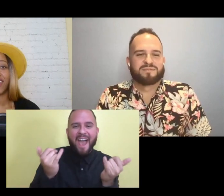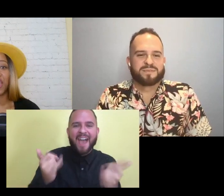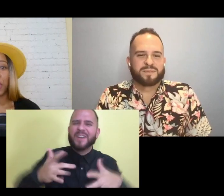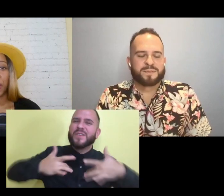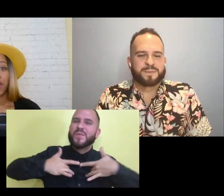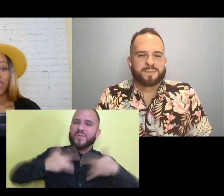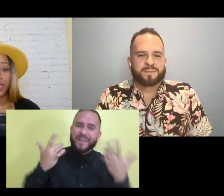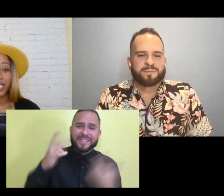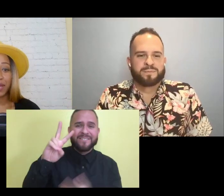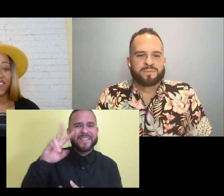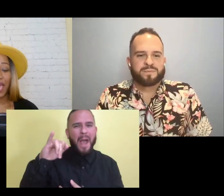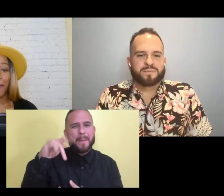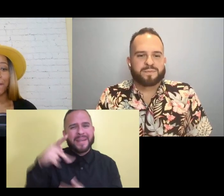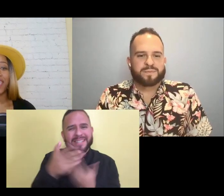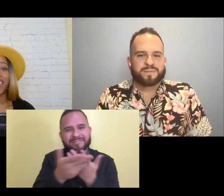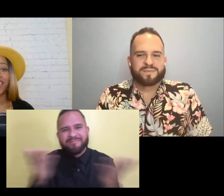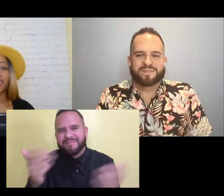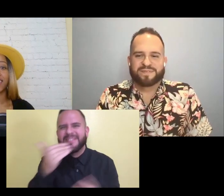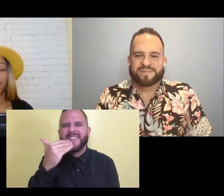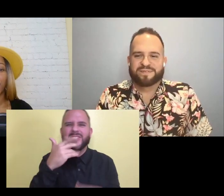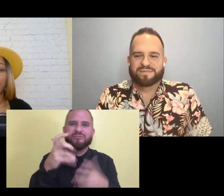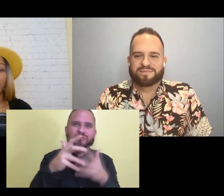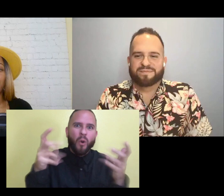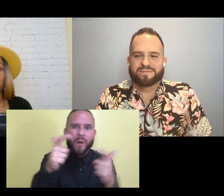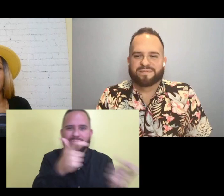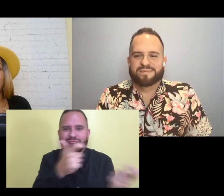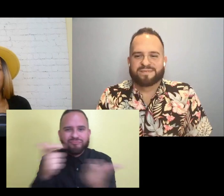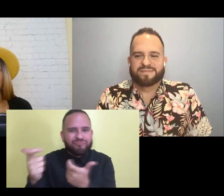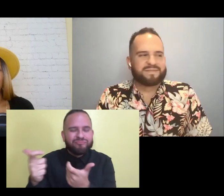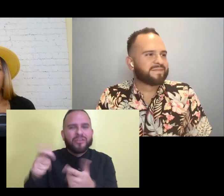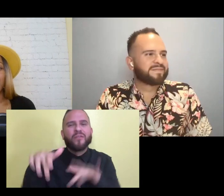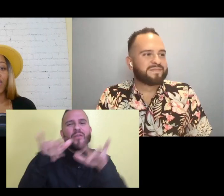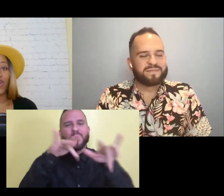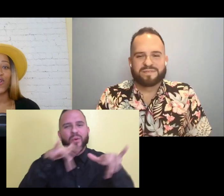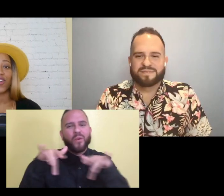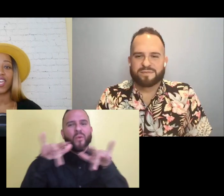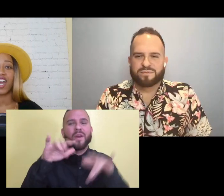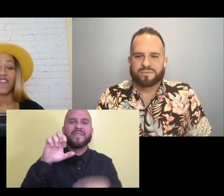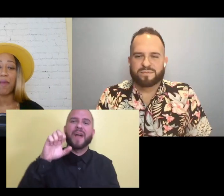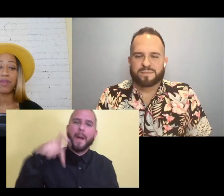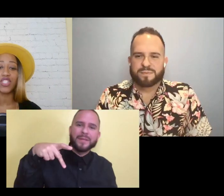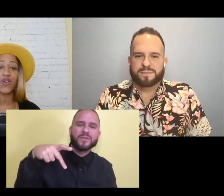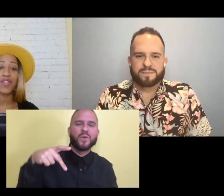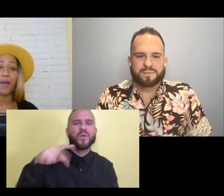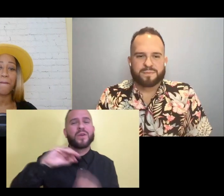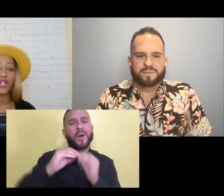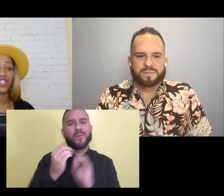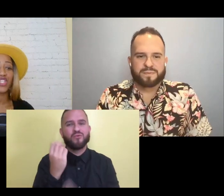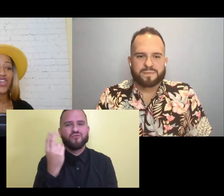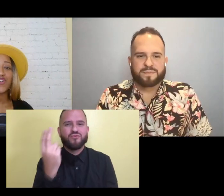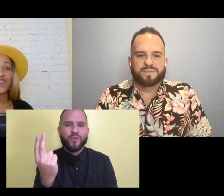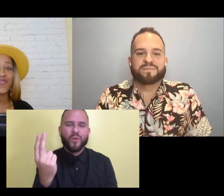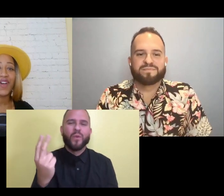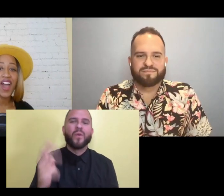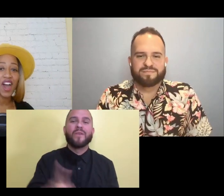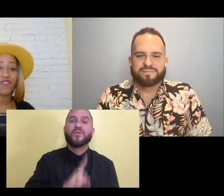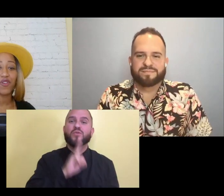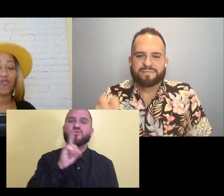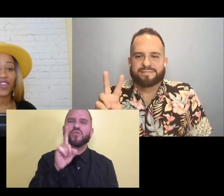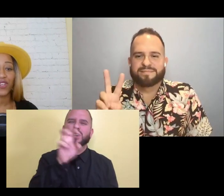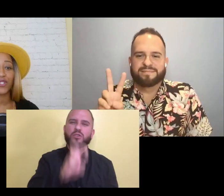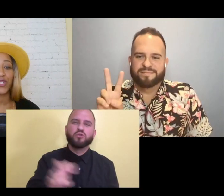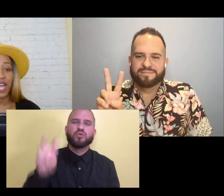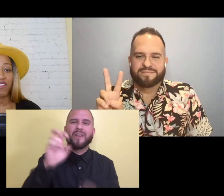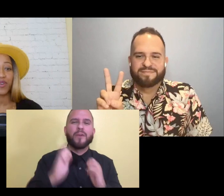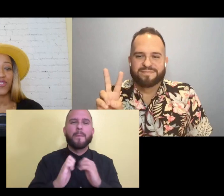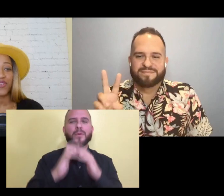started now. So what's up, VIPs? Thank you guys for tuning in to the recording of episode number 2 of